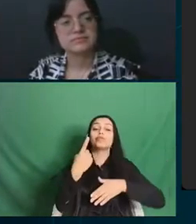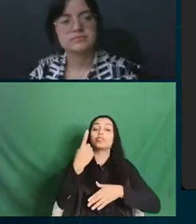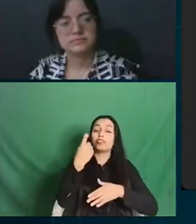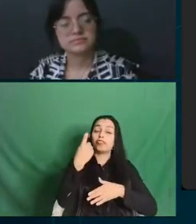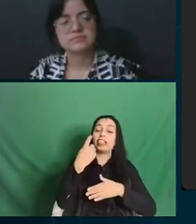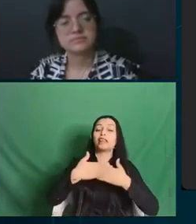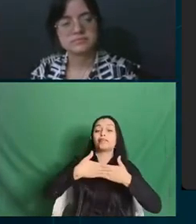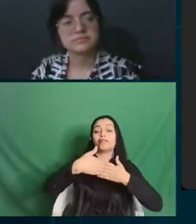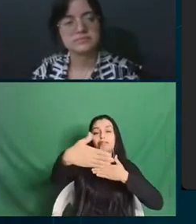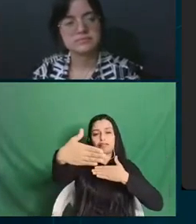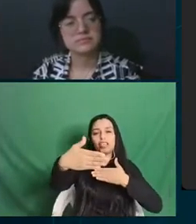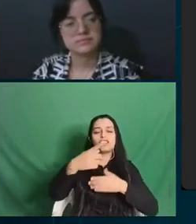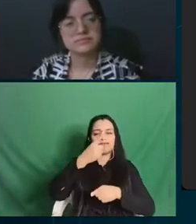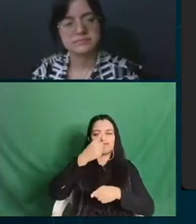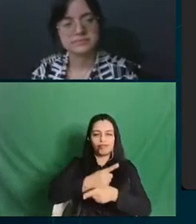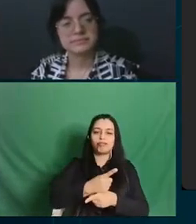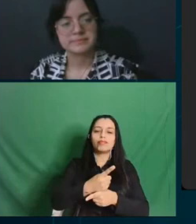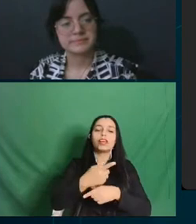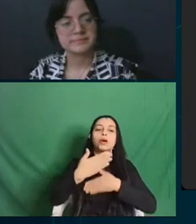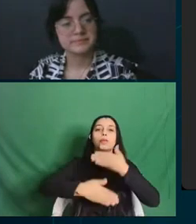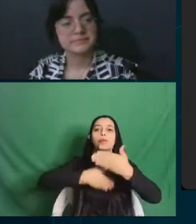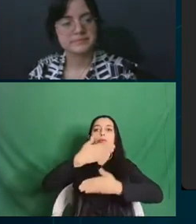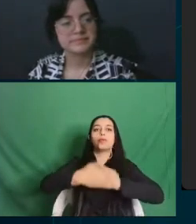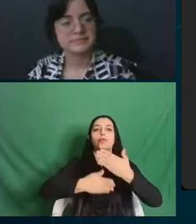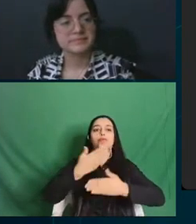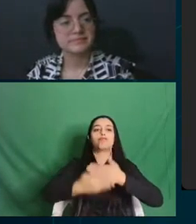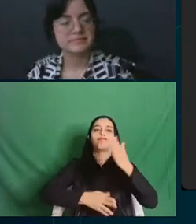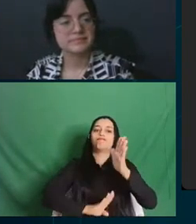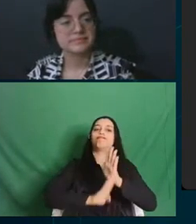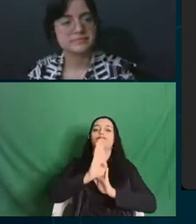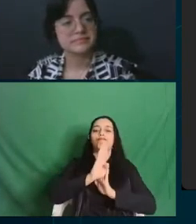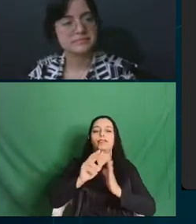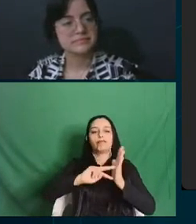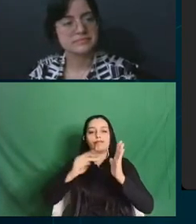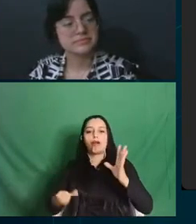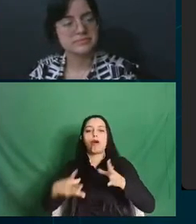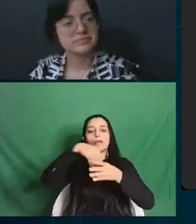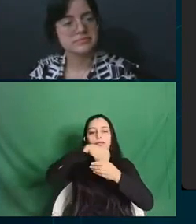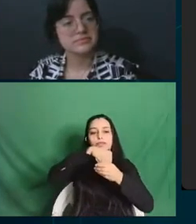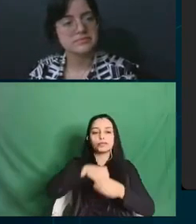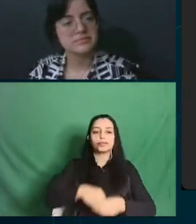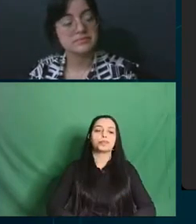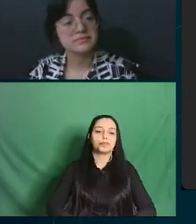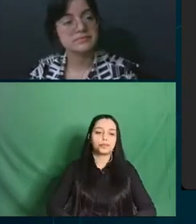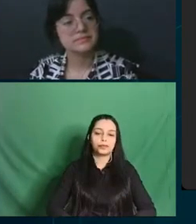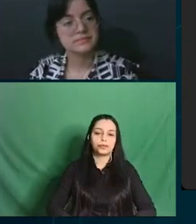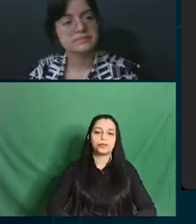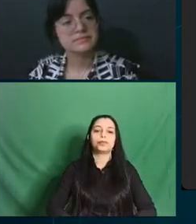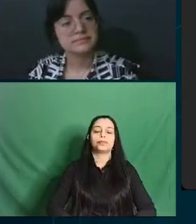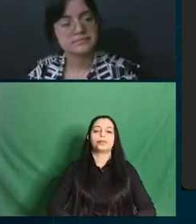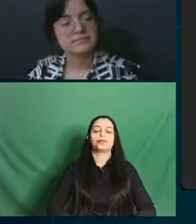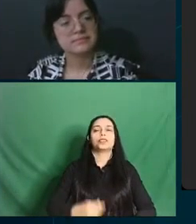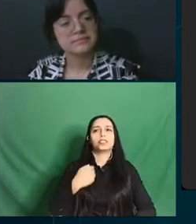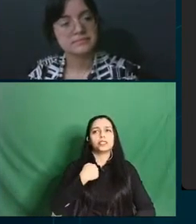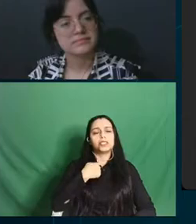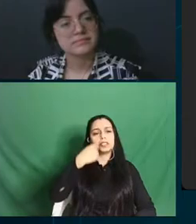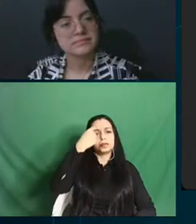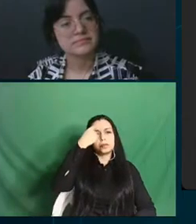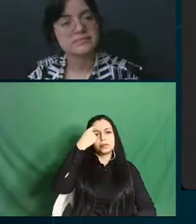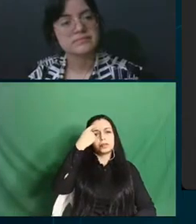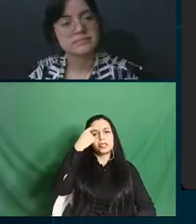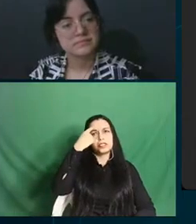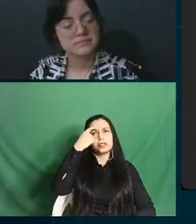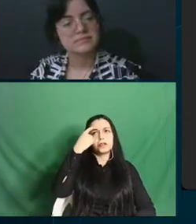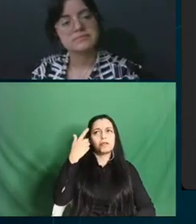effort. John? Yeah, I mean, I would say that supply chains are probably fairly standardized across the